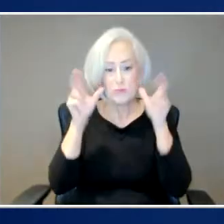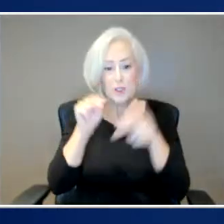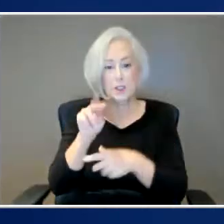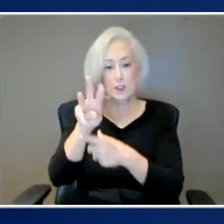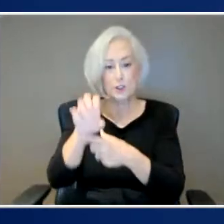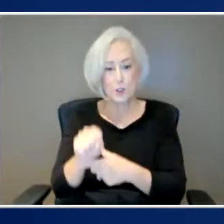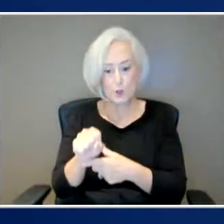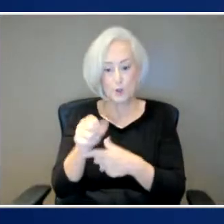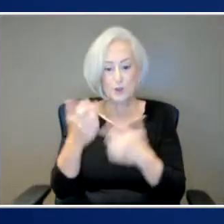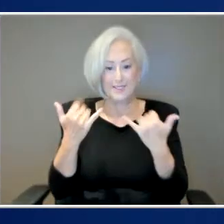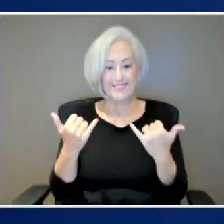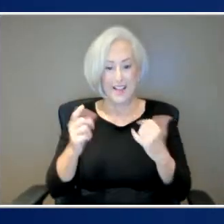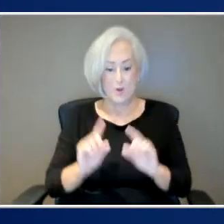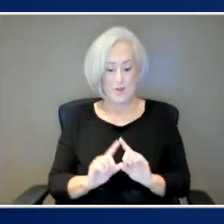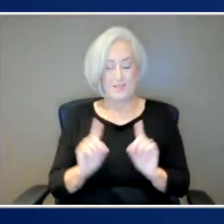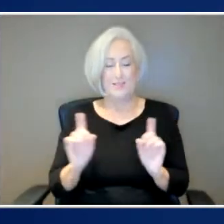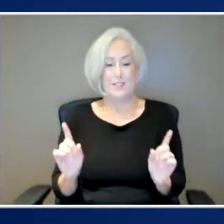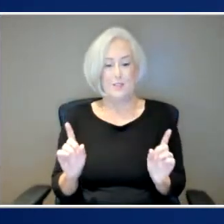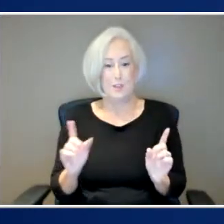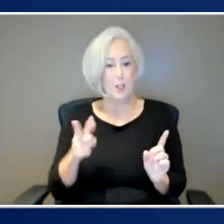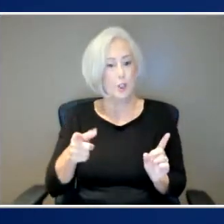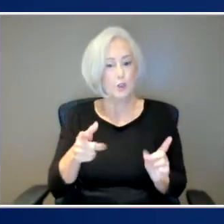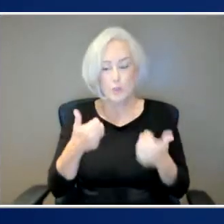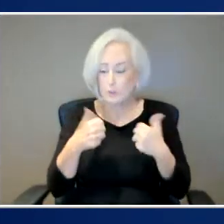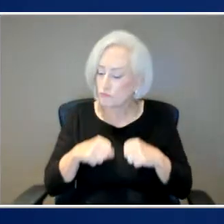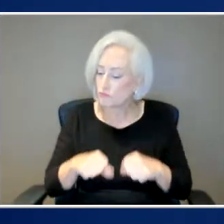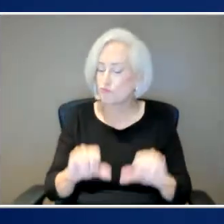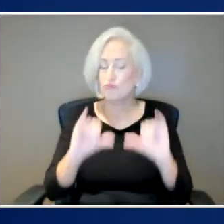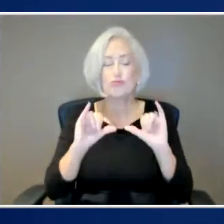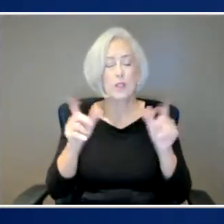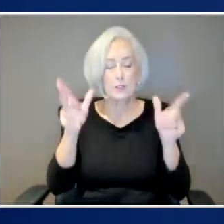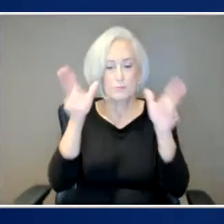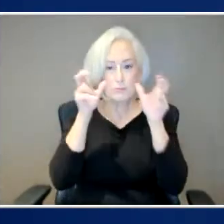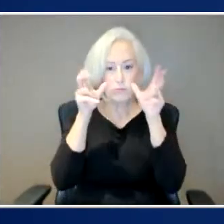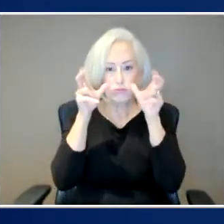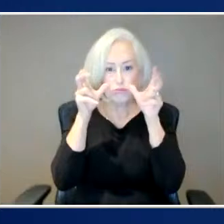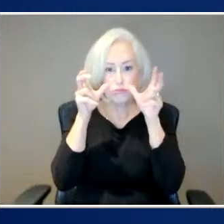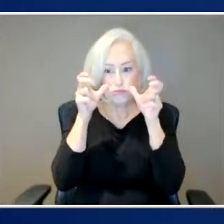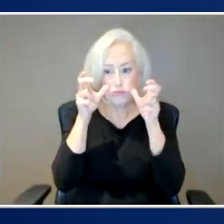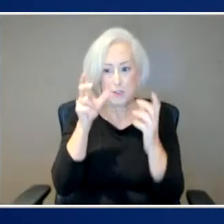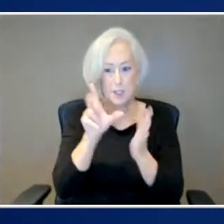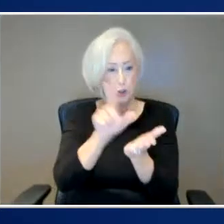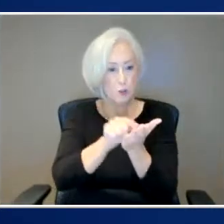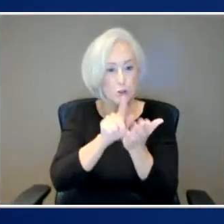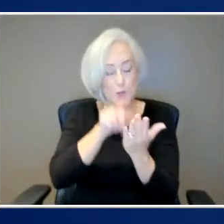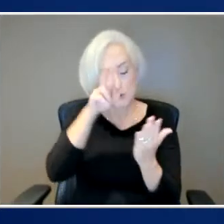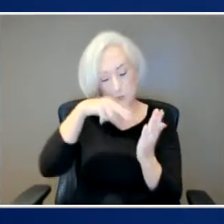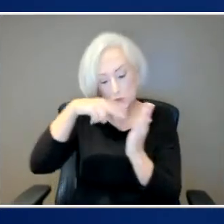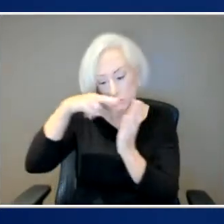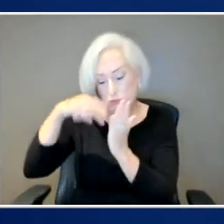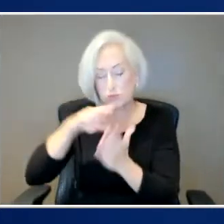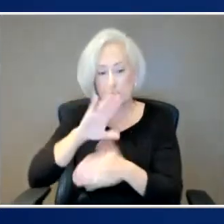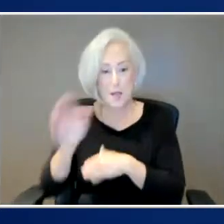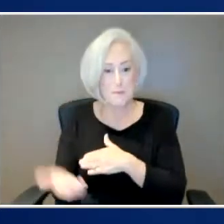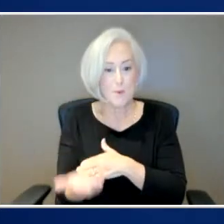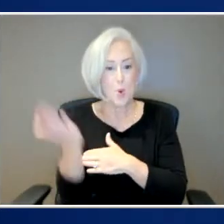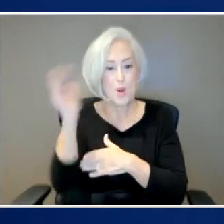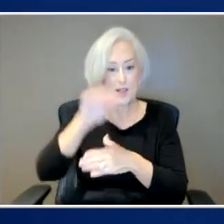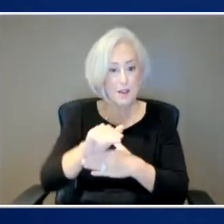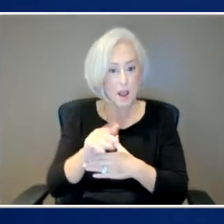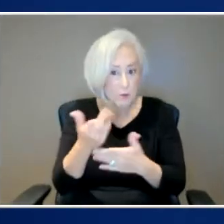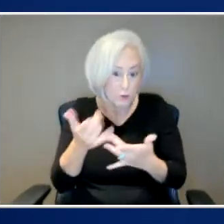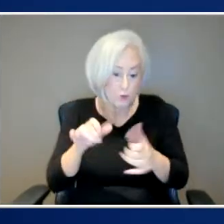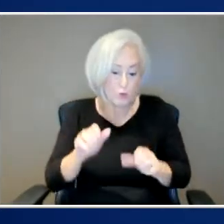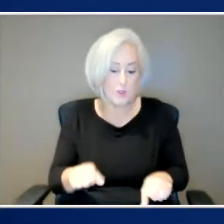easily if you wanted to. You get your morning paper in the morning, evening news at night, and that was pretty much it. So pretty